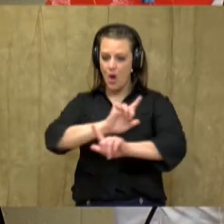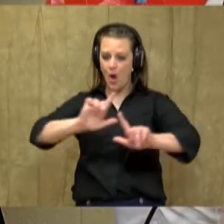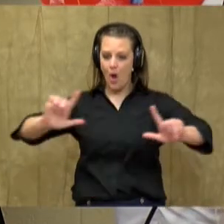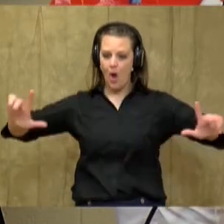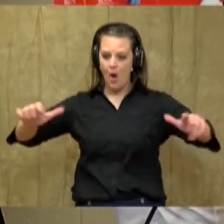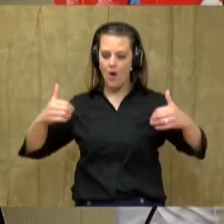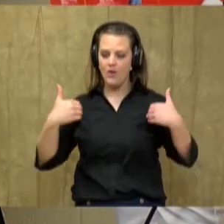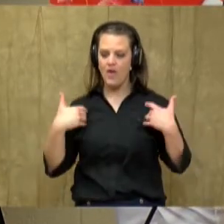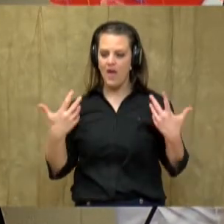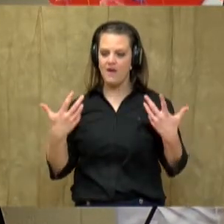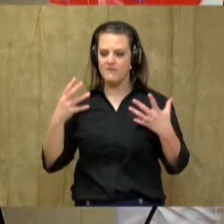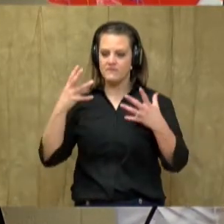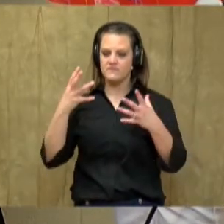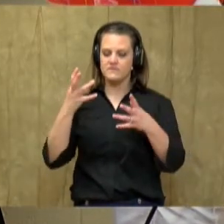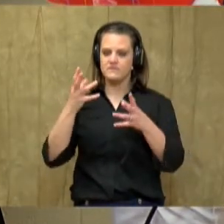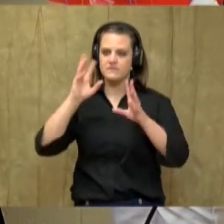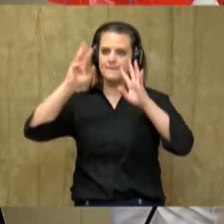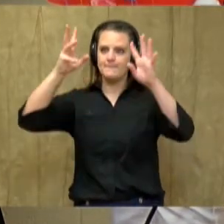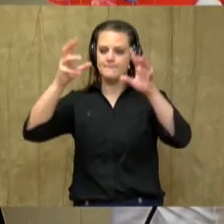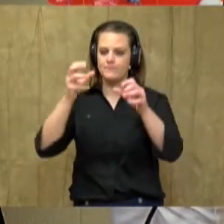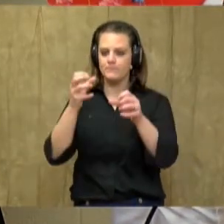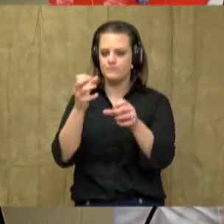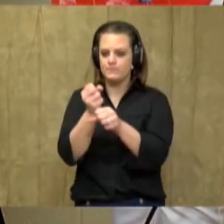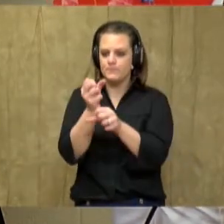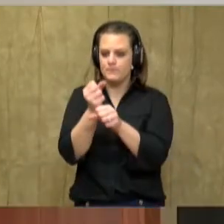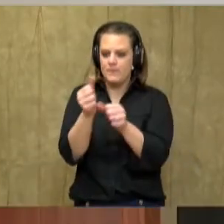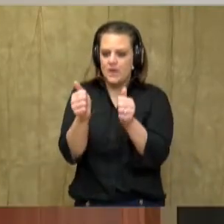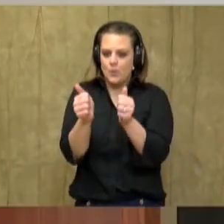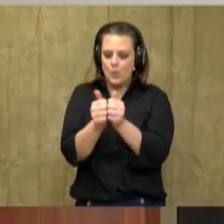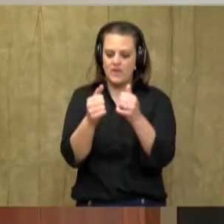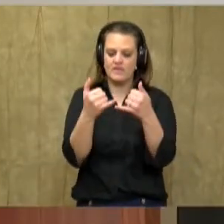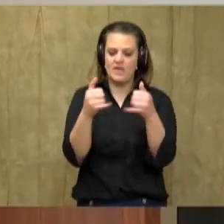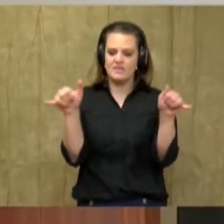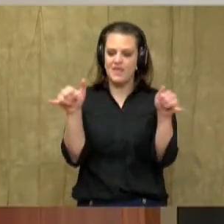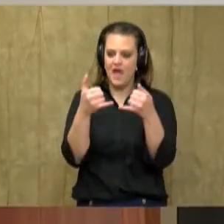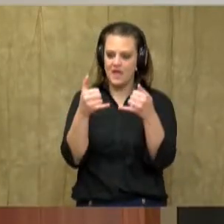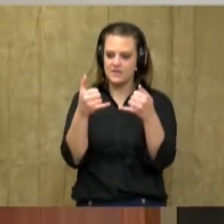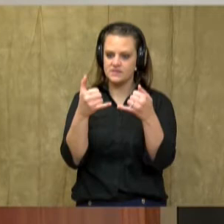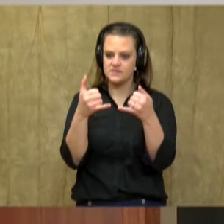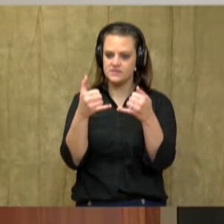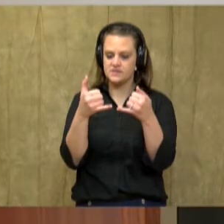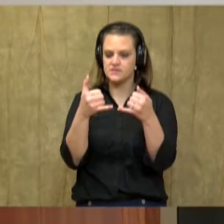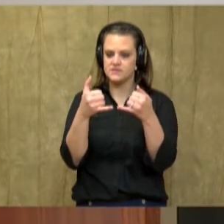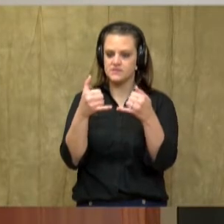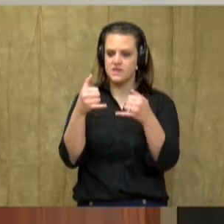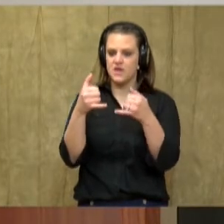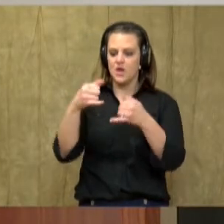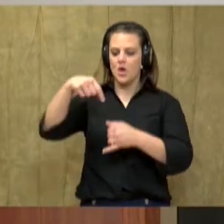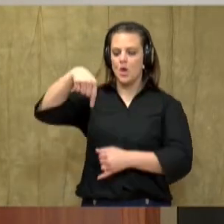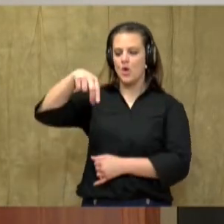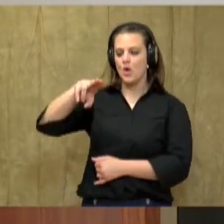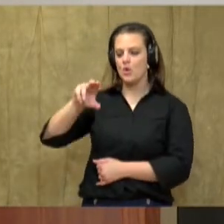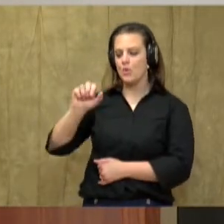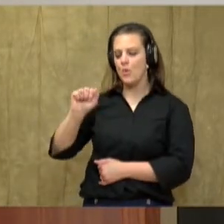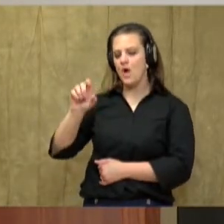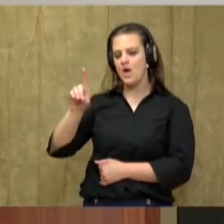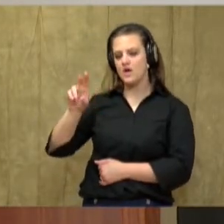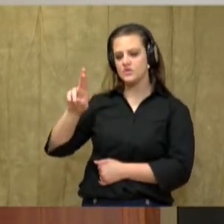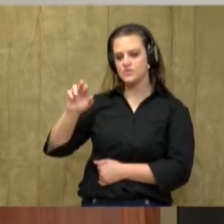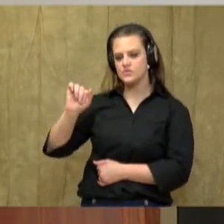and angles. And the line segments that create what we call quadrilaterals will be